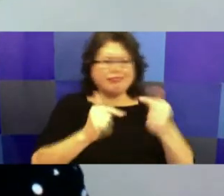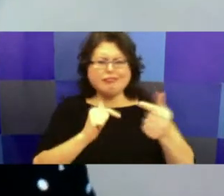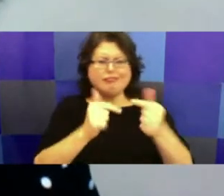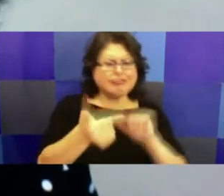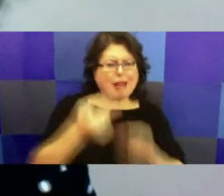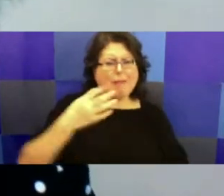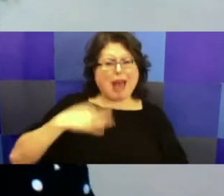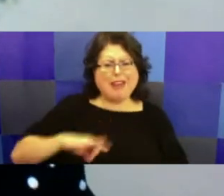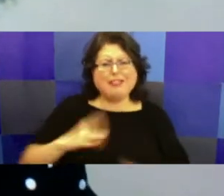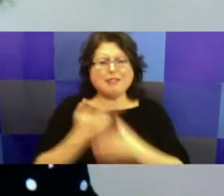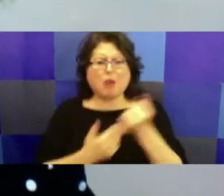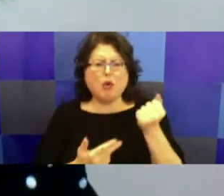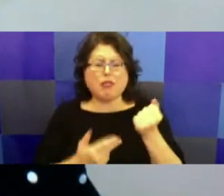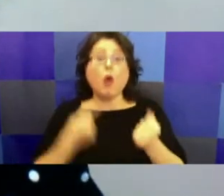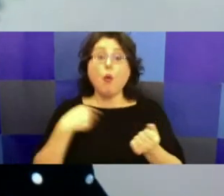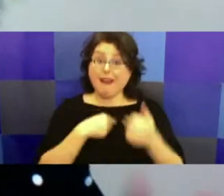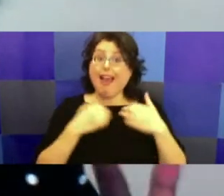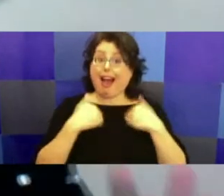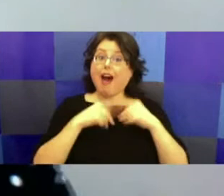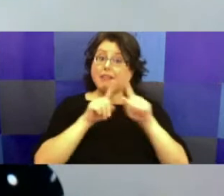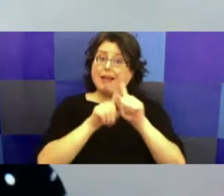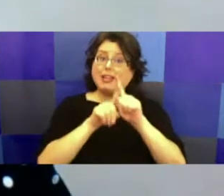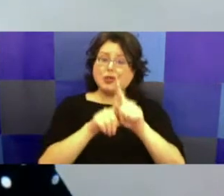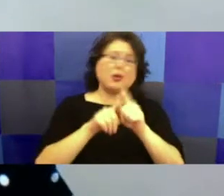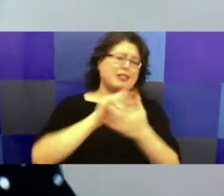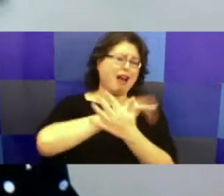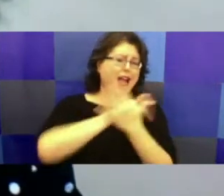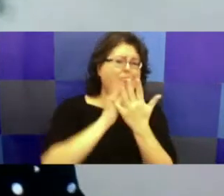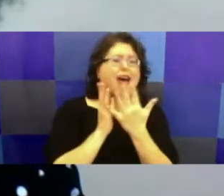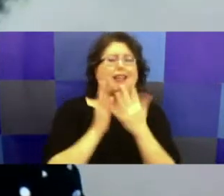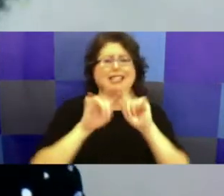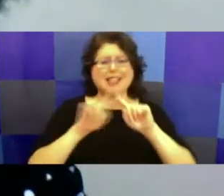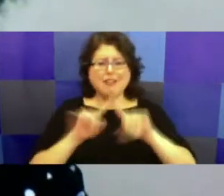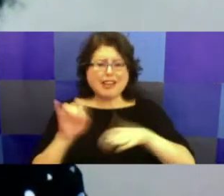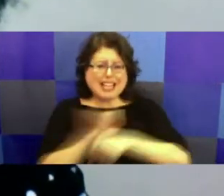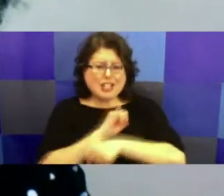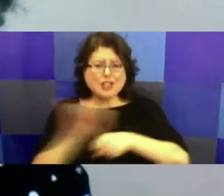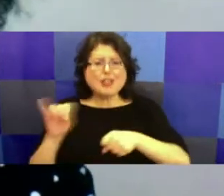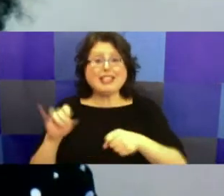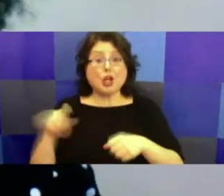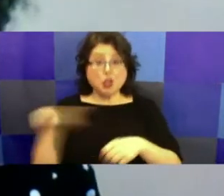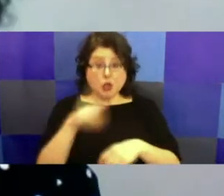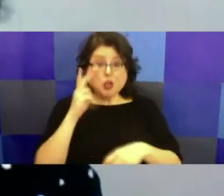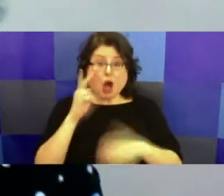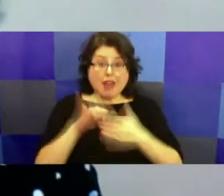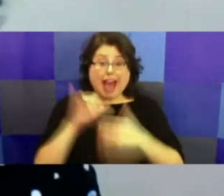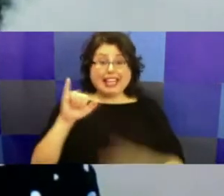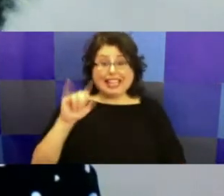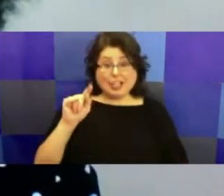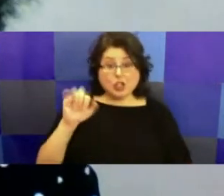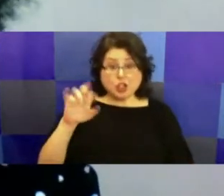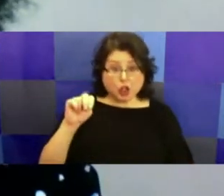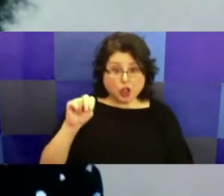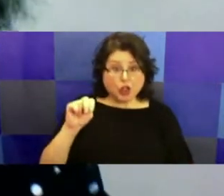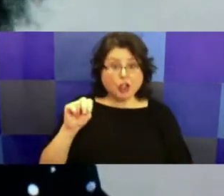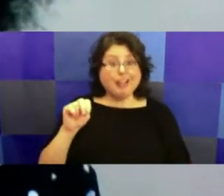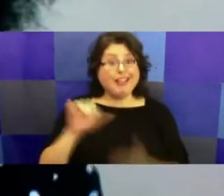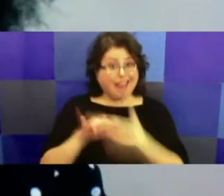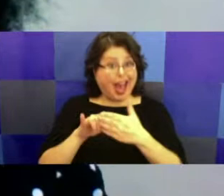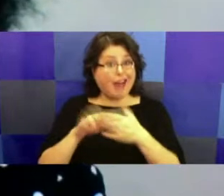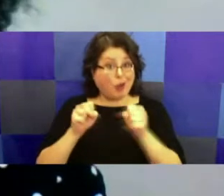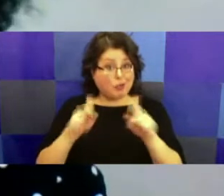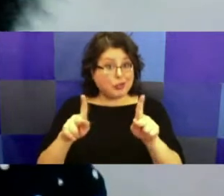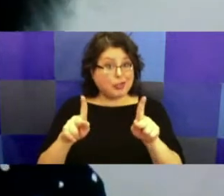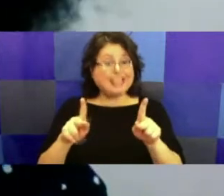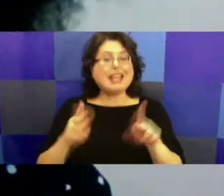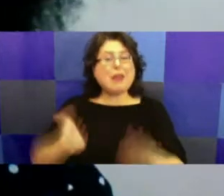across industries. A little glimpse of what you saw in the internship opportunities kind of gives you an idea. In the